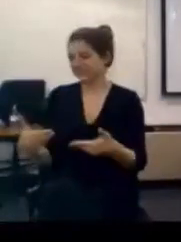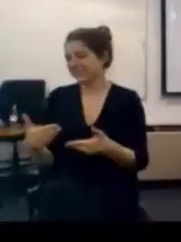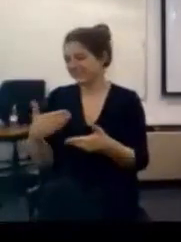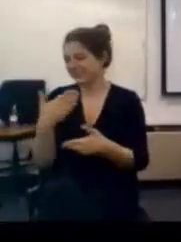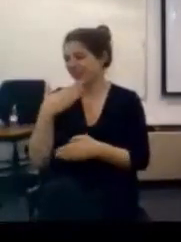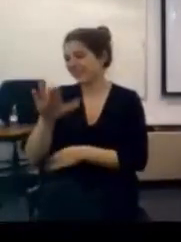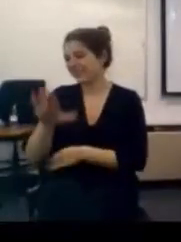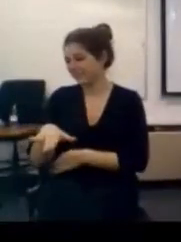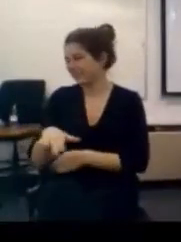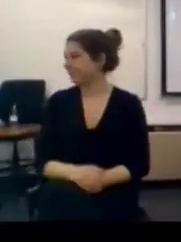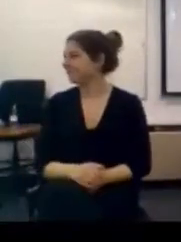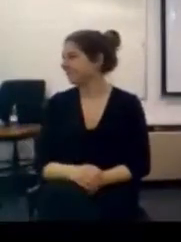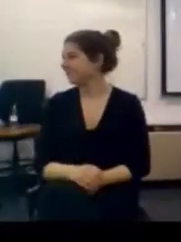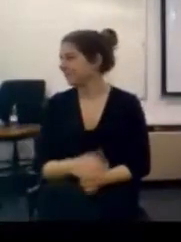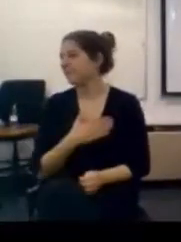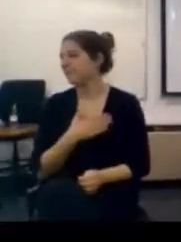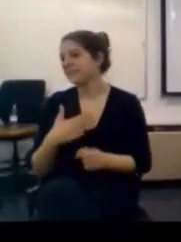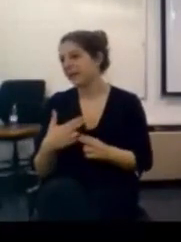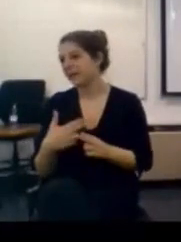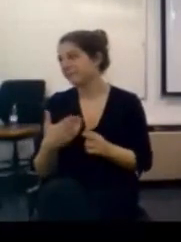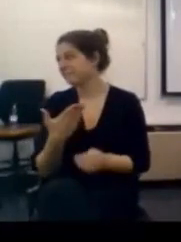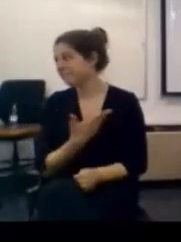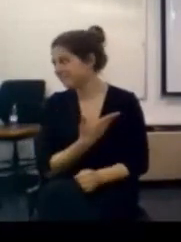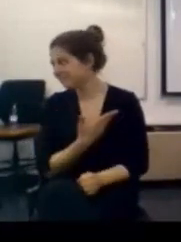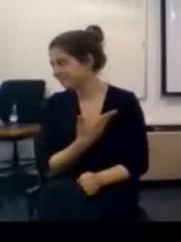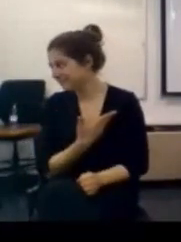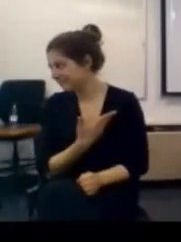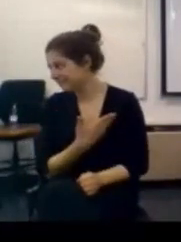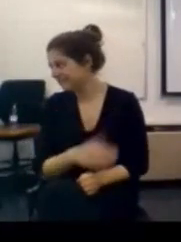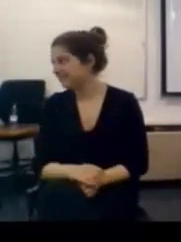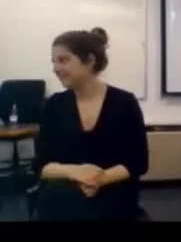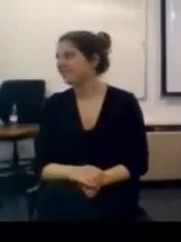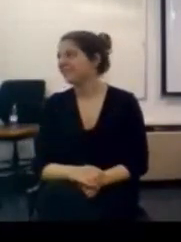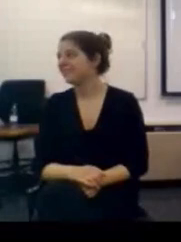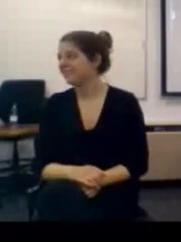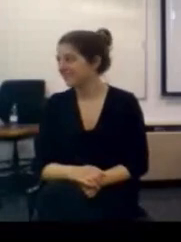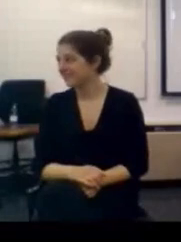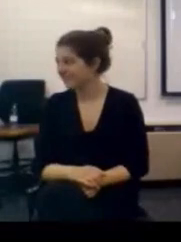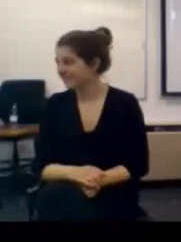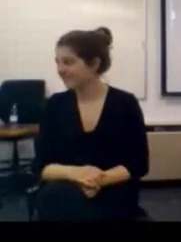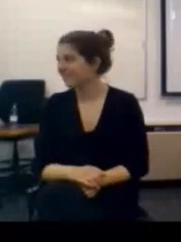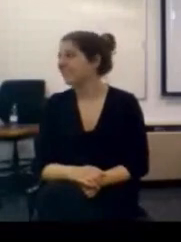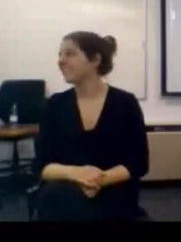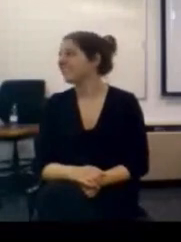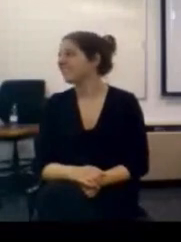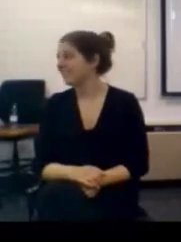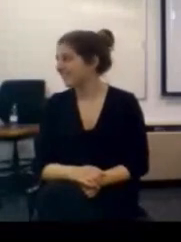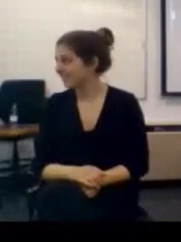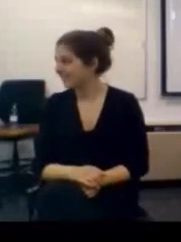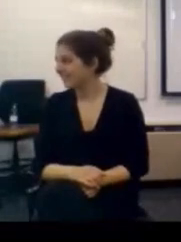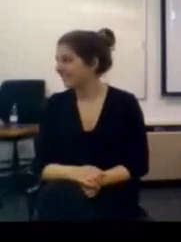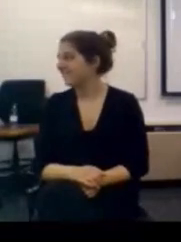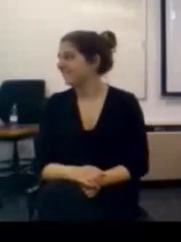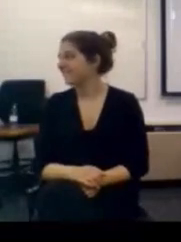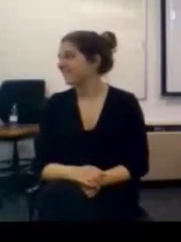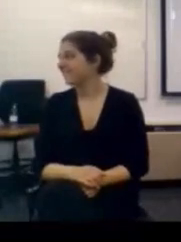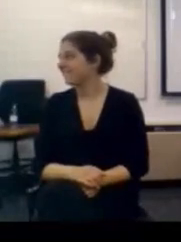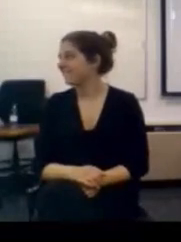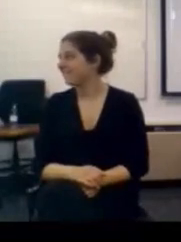Buenas tardes. Go ahead, please. Mi nombre es Agisa Fernández y soy defensora de los derechos de las